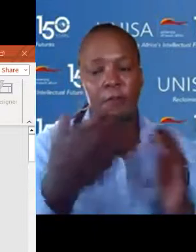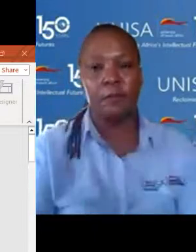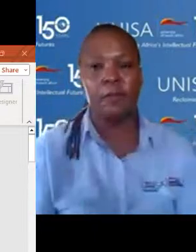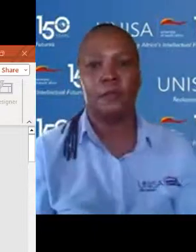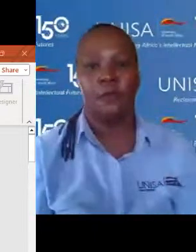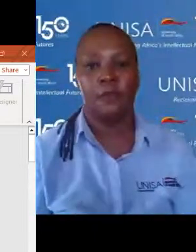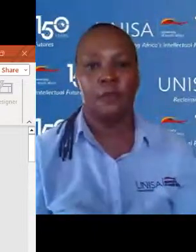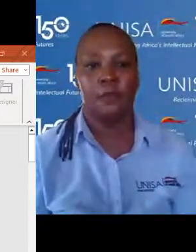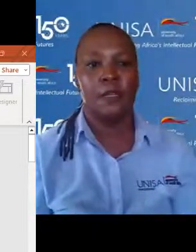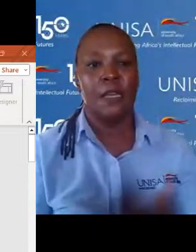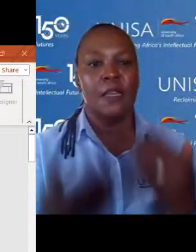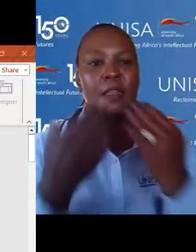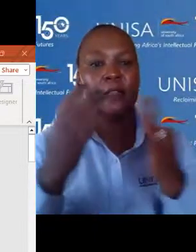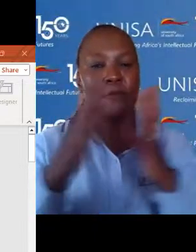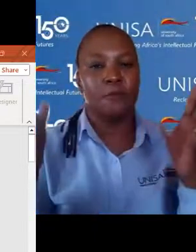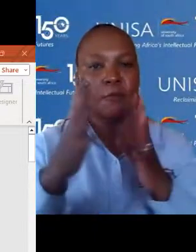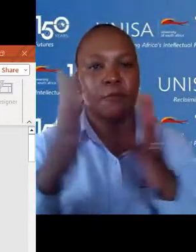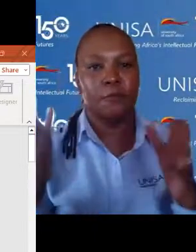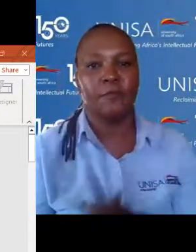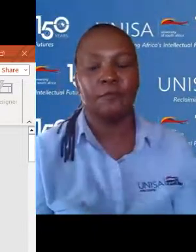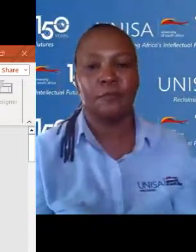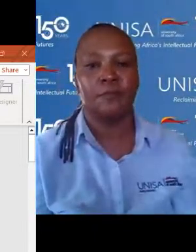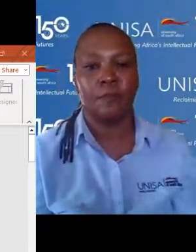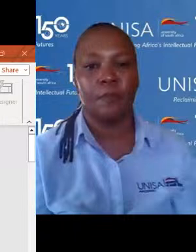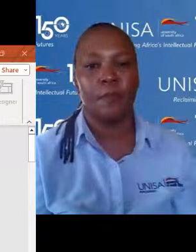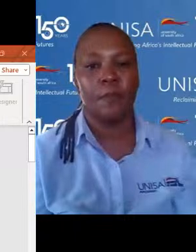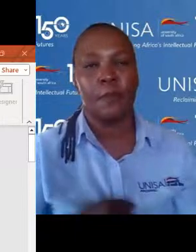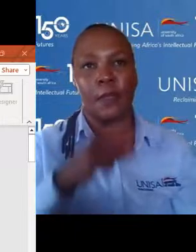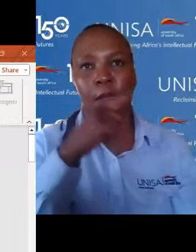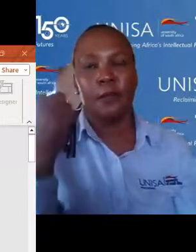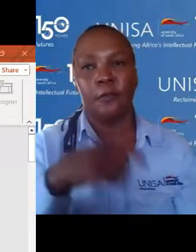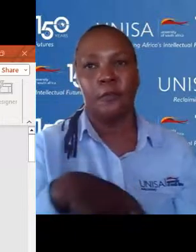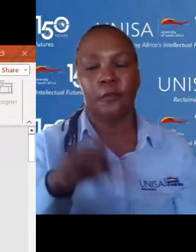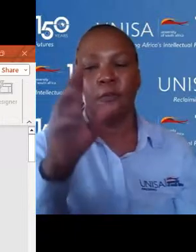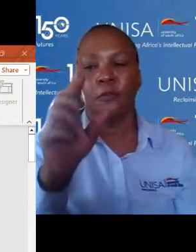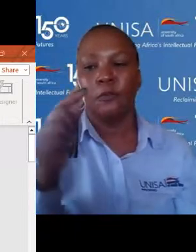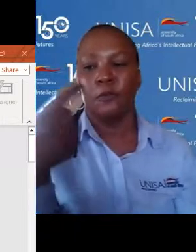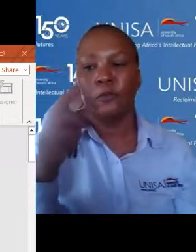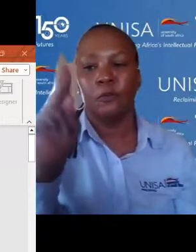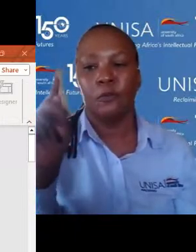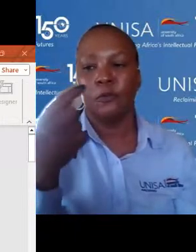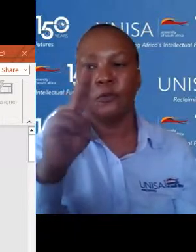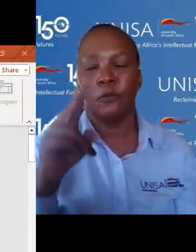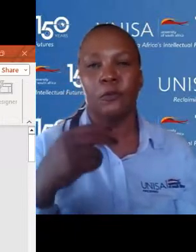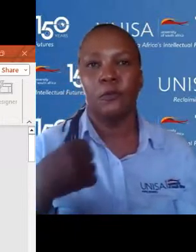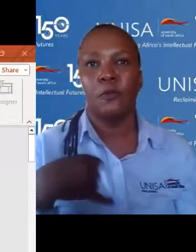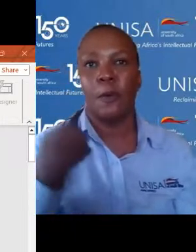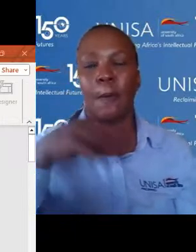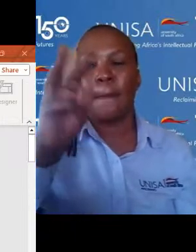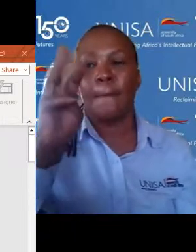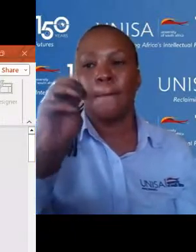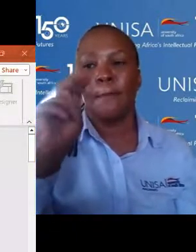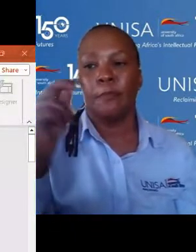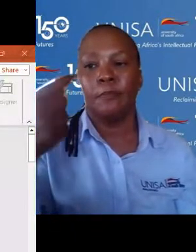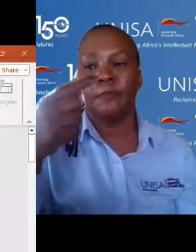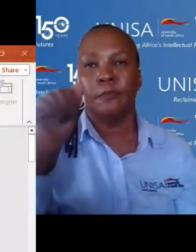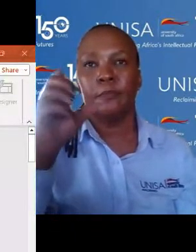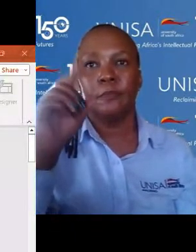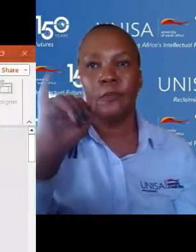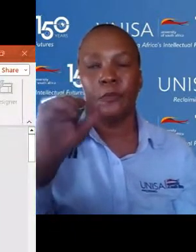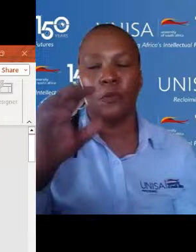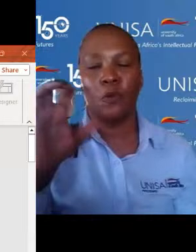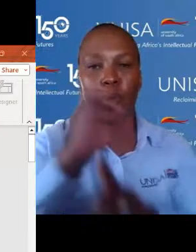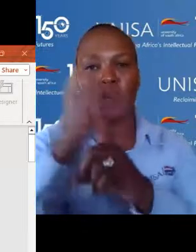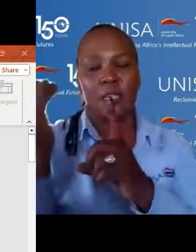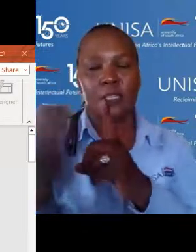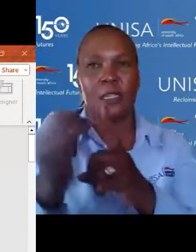Thank you so much, Pato. My name is Gugu Mgadi. I am the Orientation and Mobility Officer.